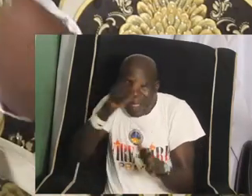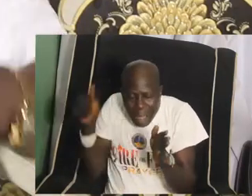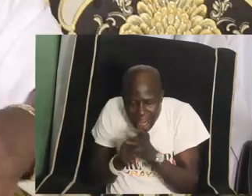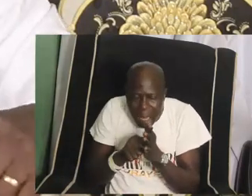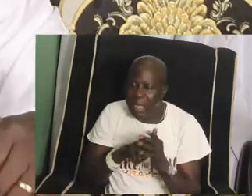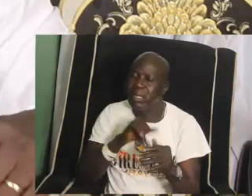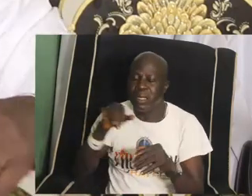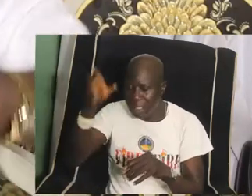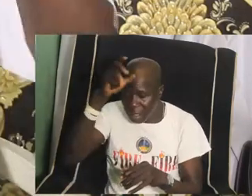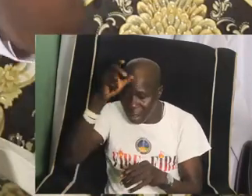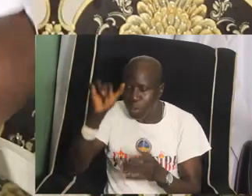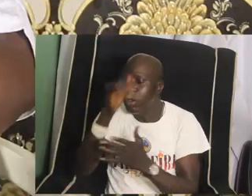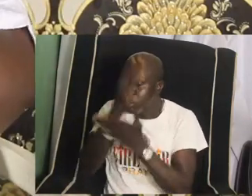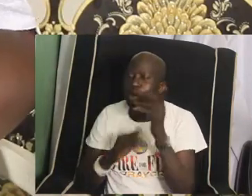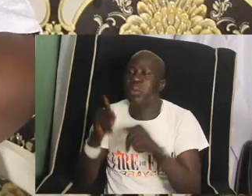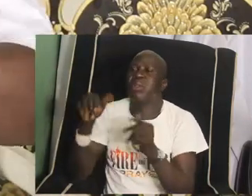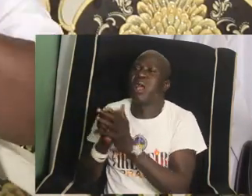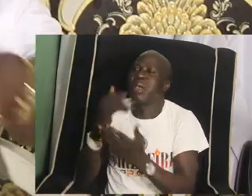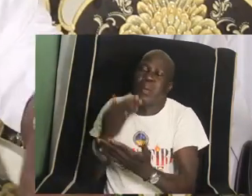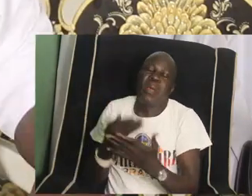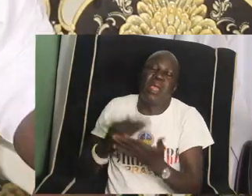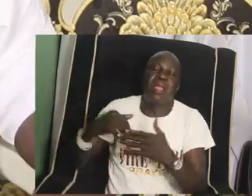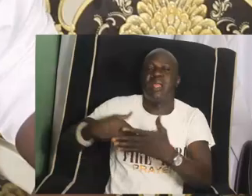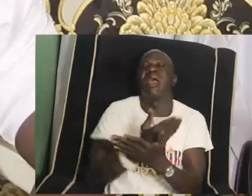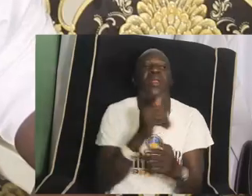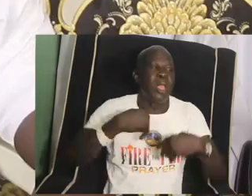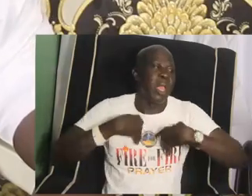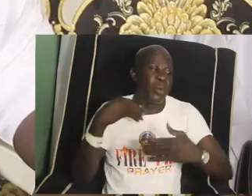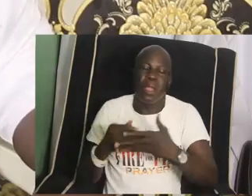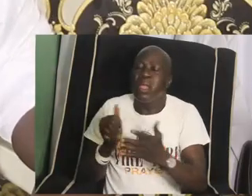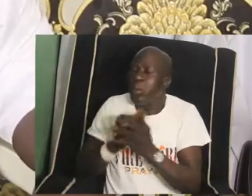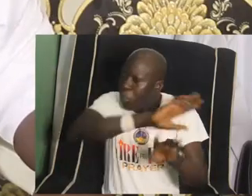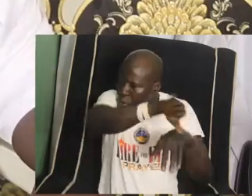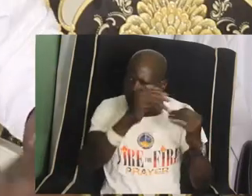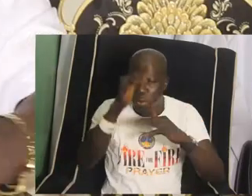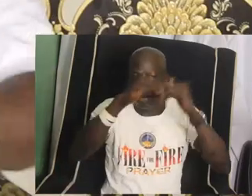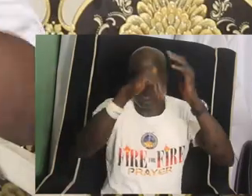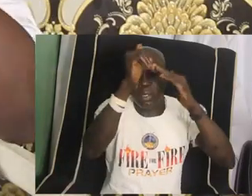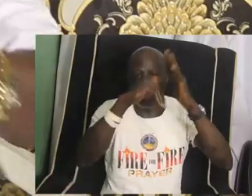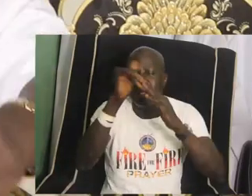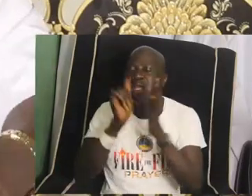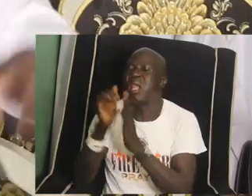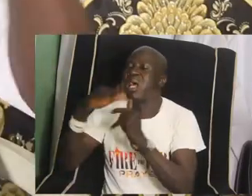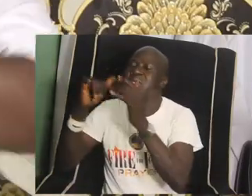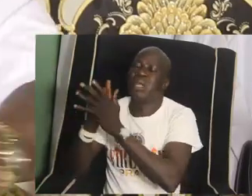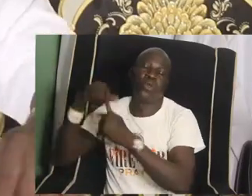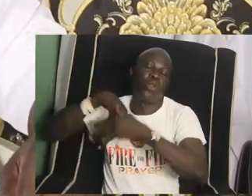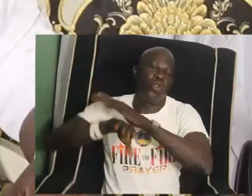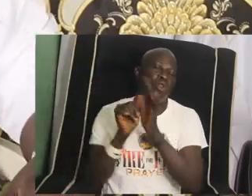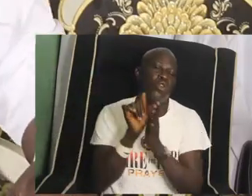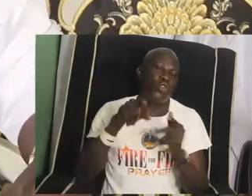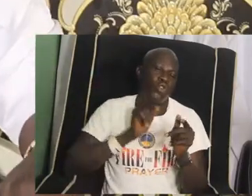have bought evil. That's why some people will buy like they got money when they bought it. And